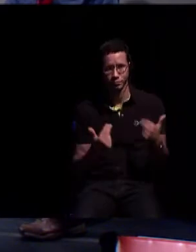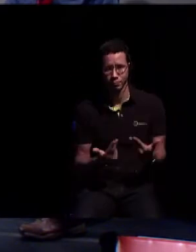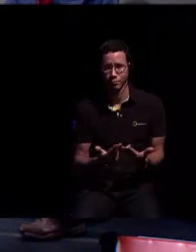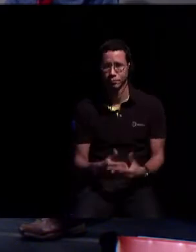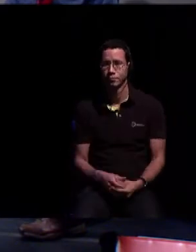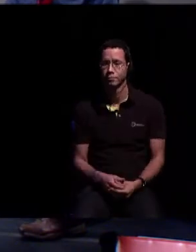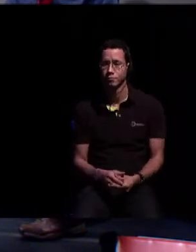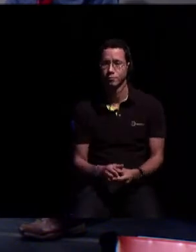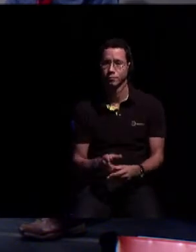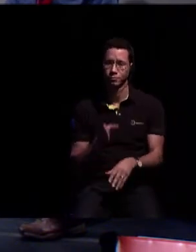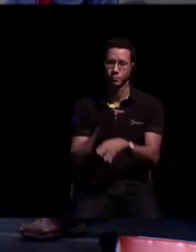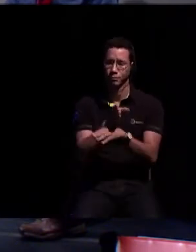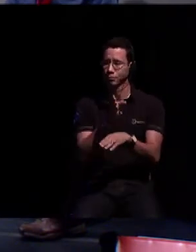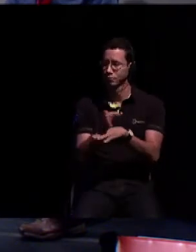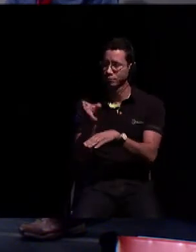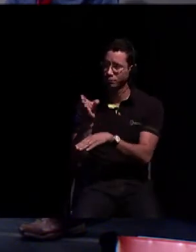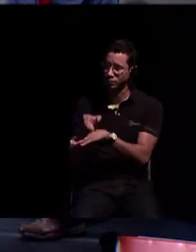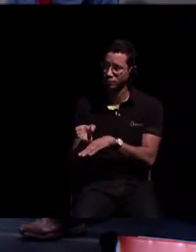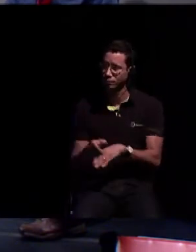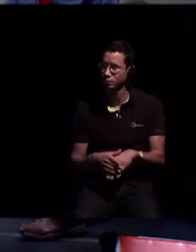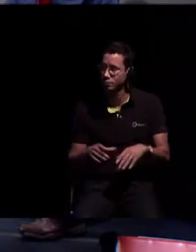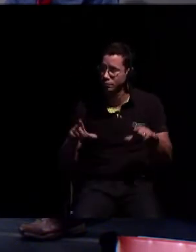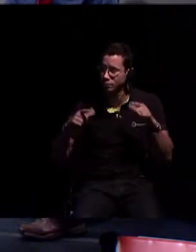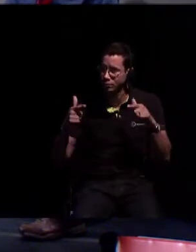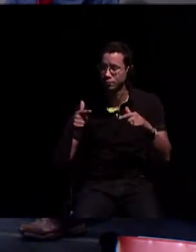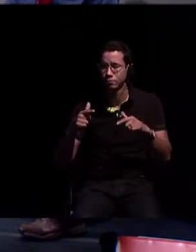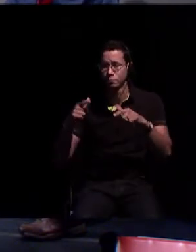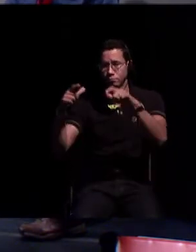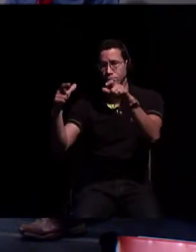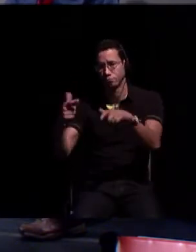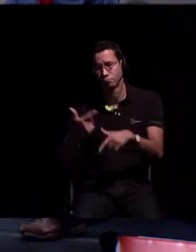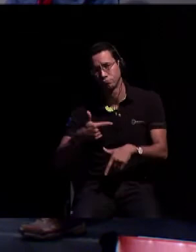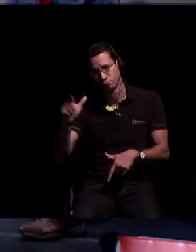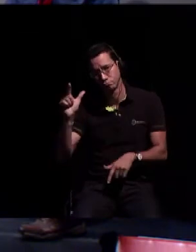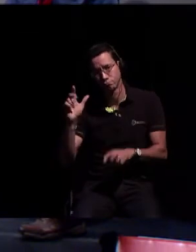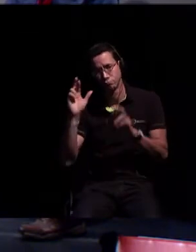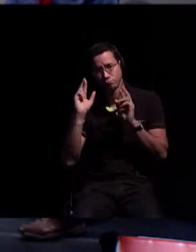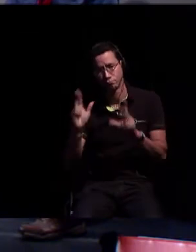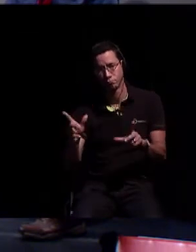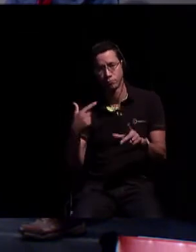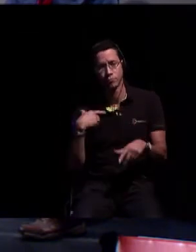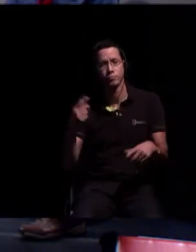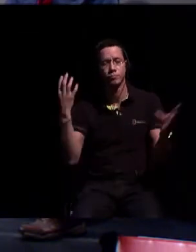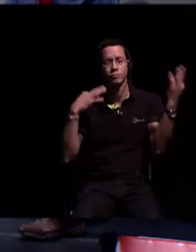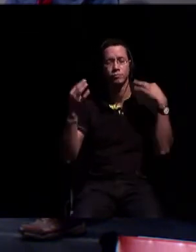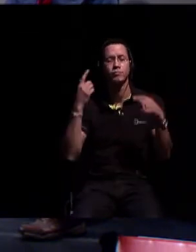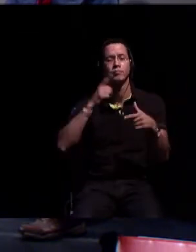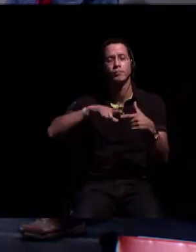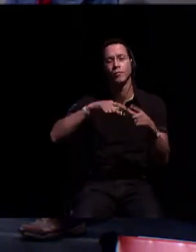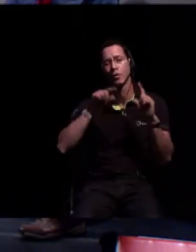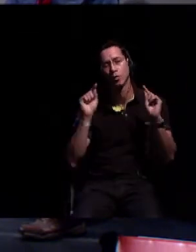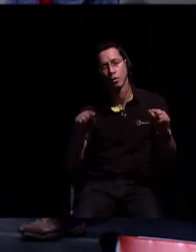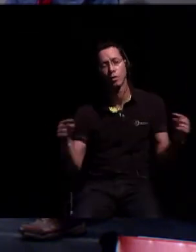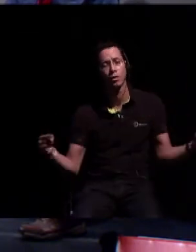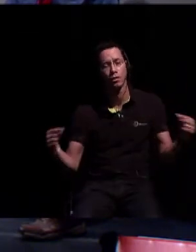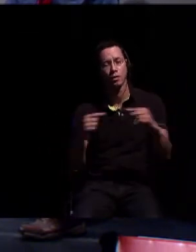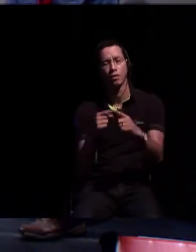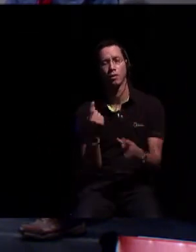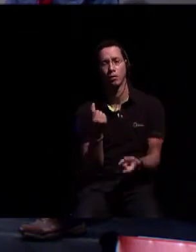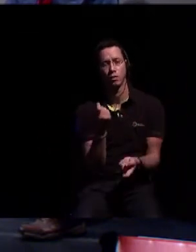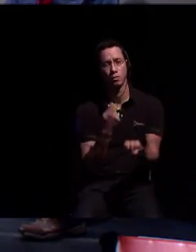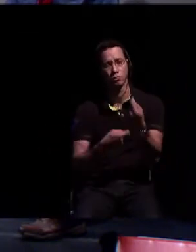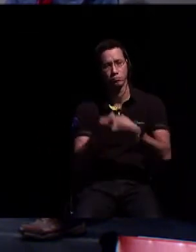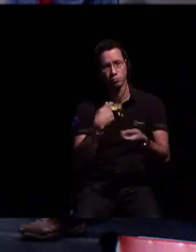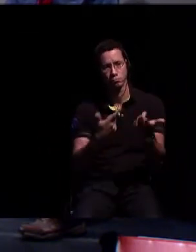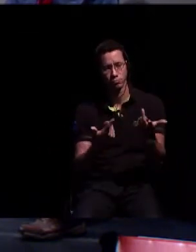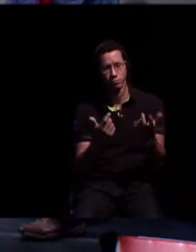for a very thriving sector. But the problem is, tourism's about money and the industry, and so that's